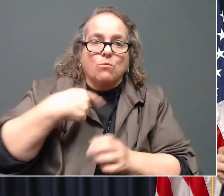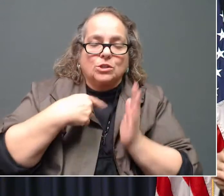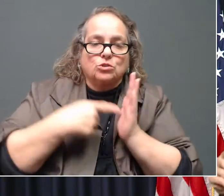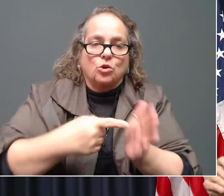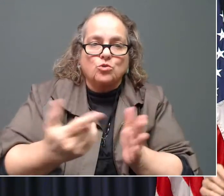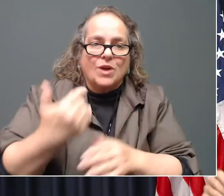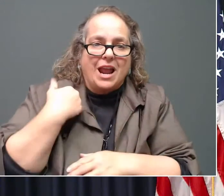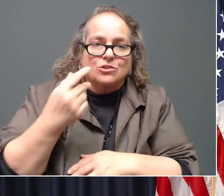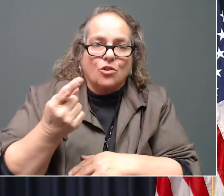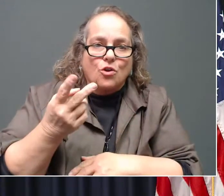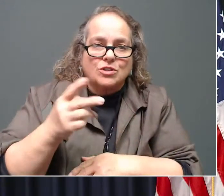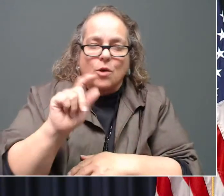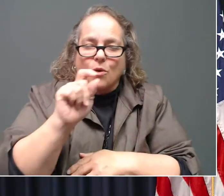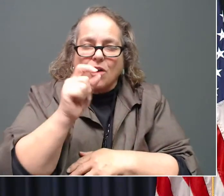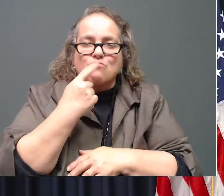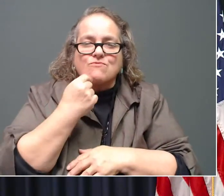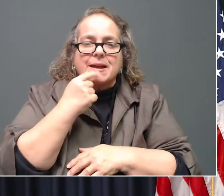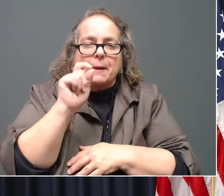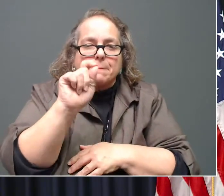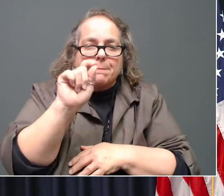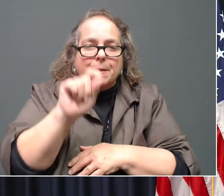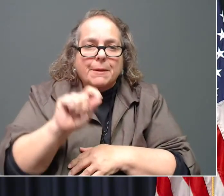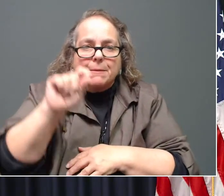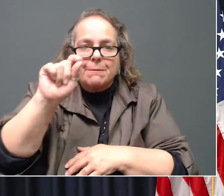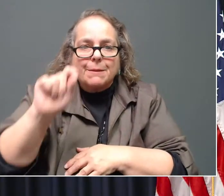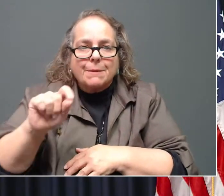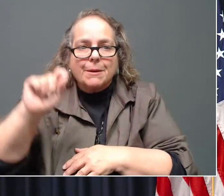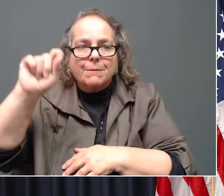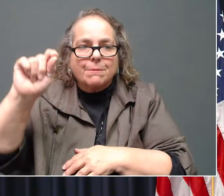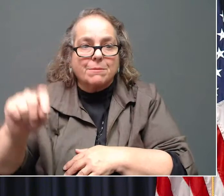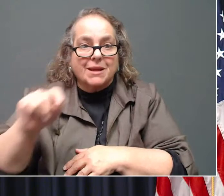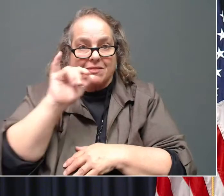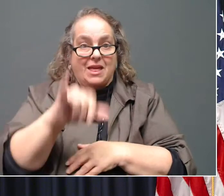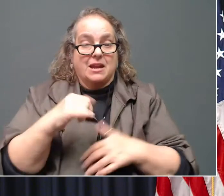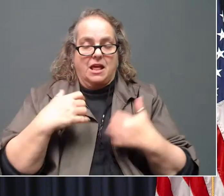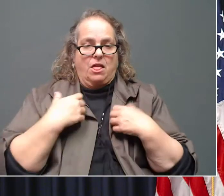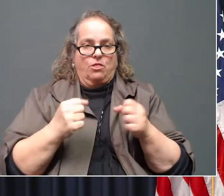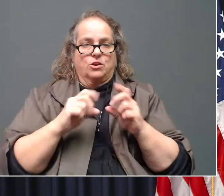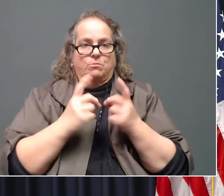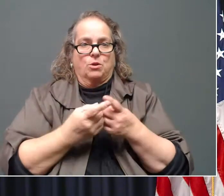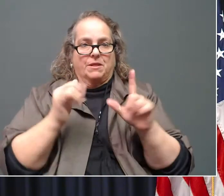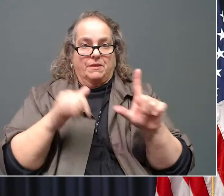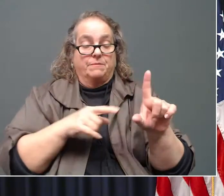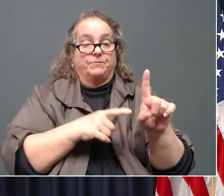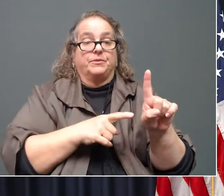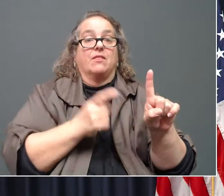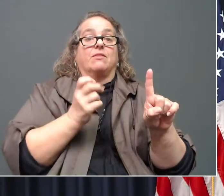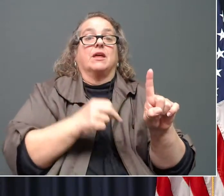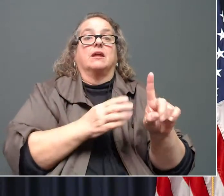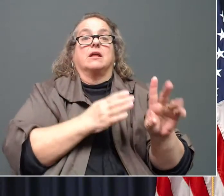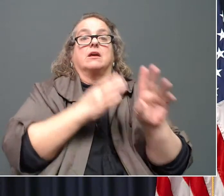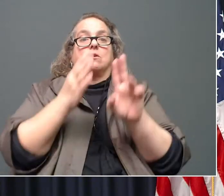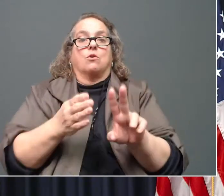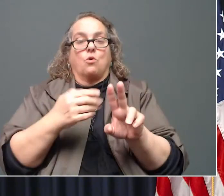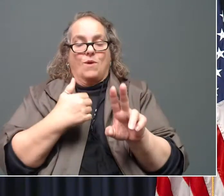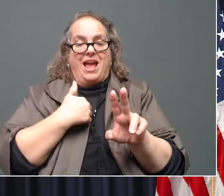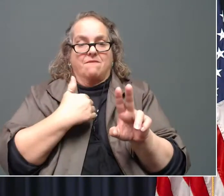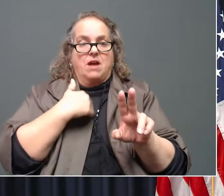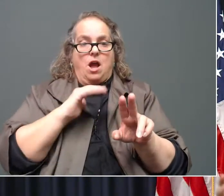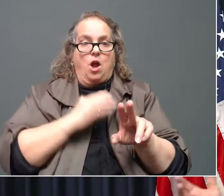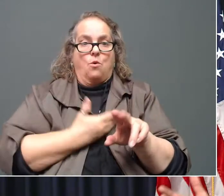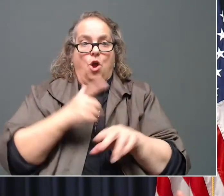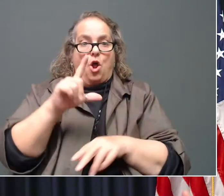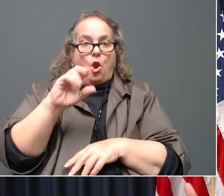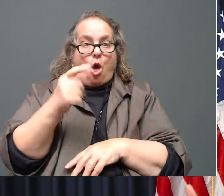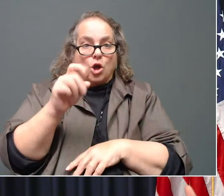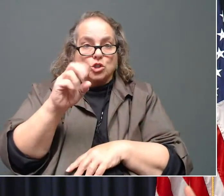all those pins are starting to add up. Then we have our long-term care program. That is